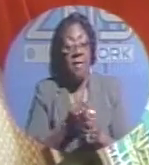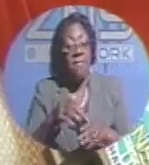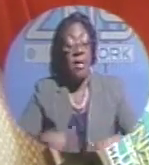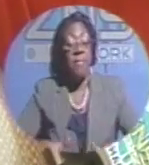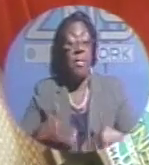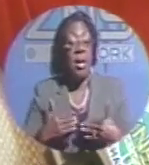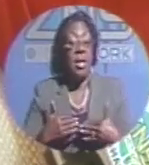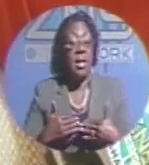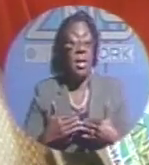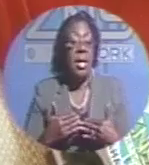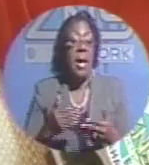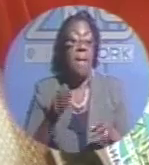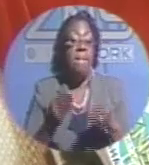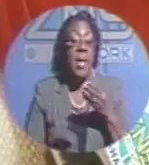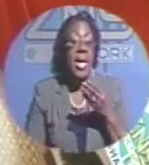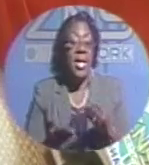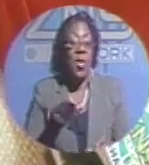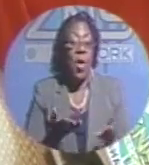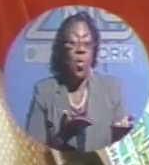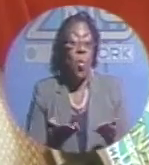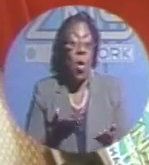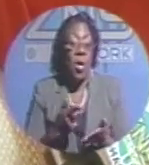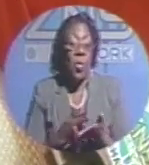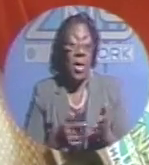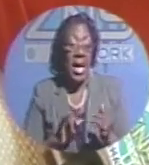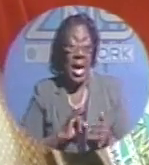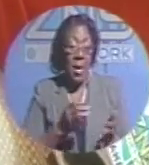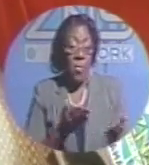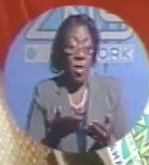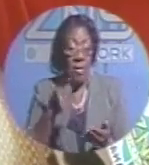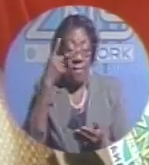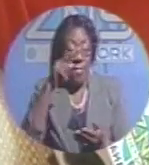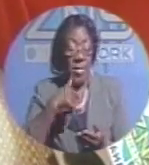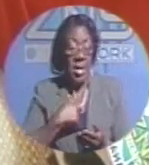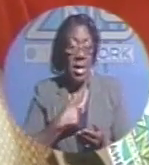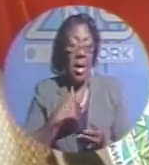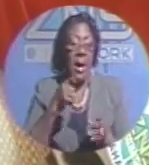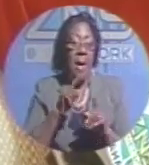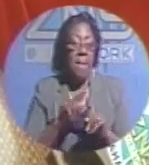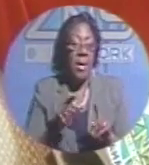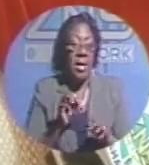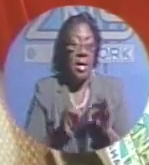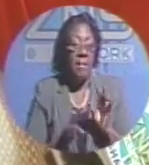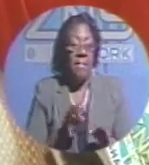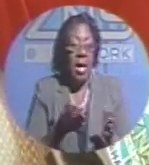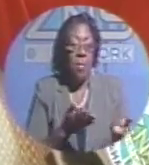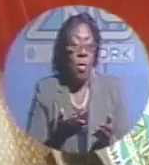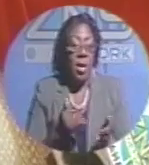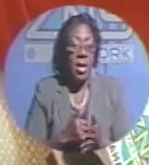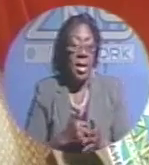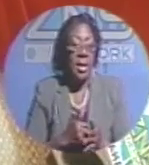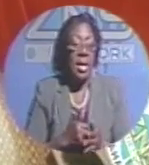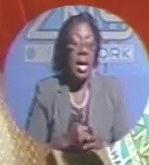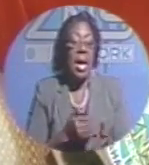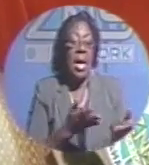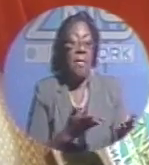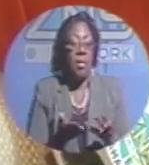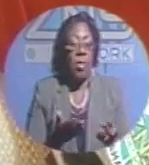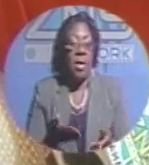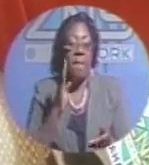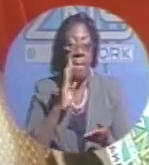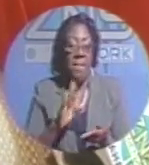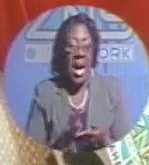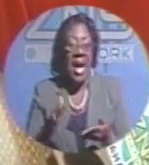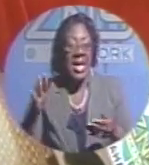everybody might not want what I want for me. But if I want it, I have to want it bad